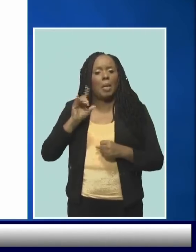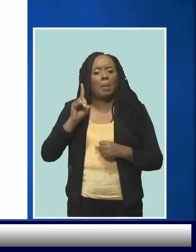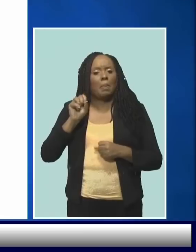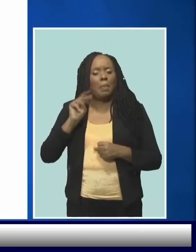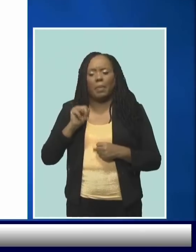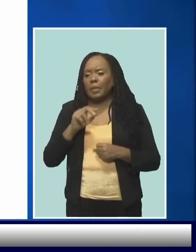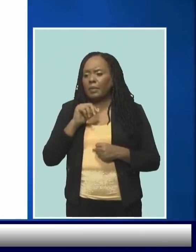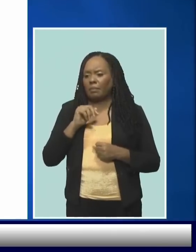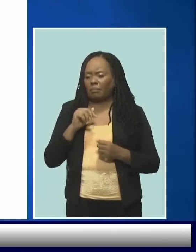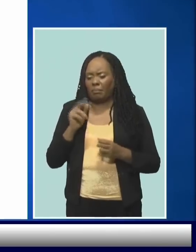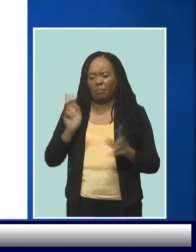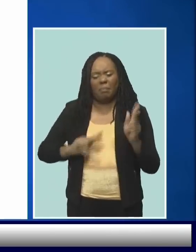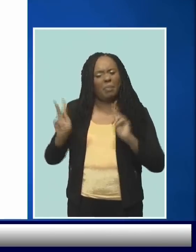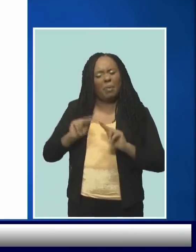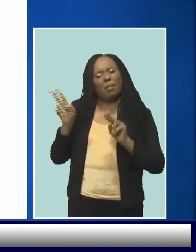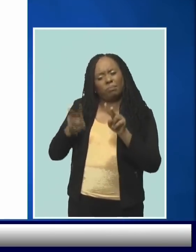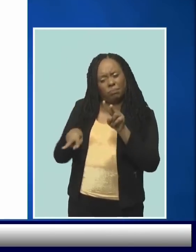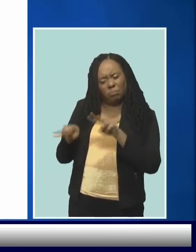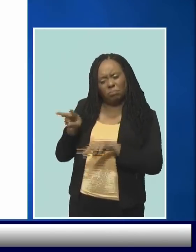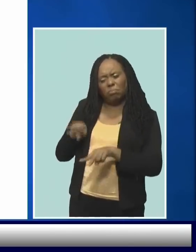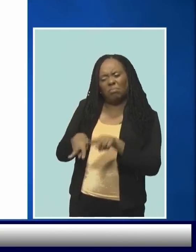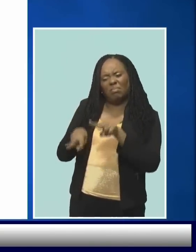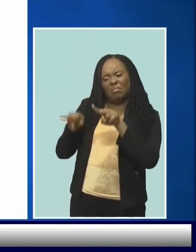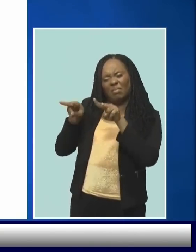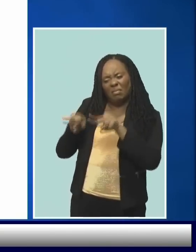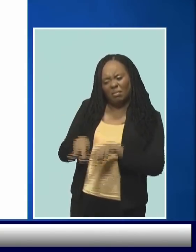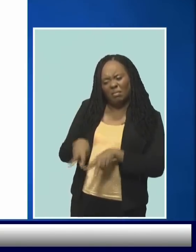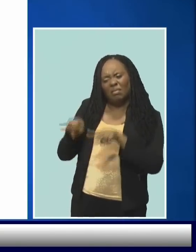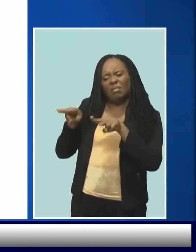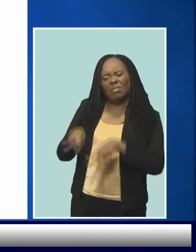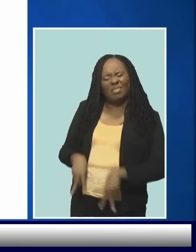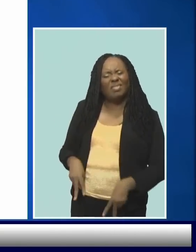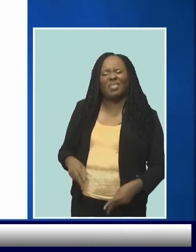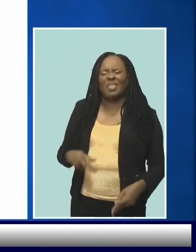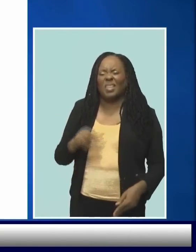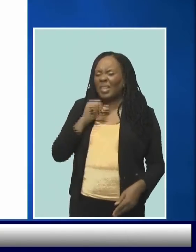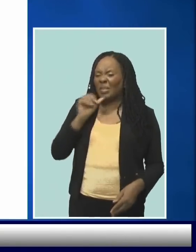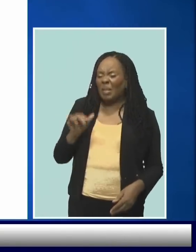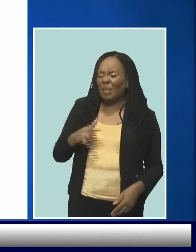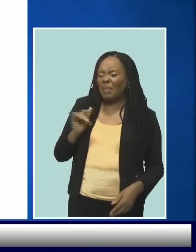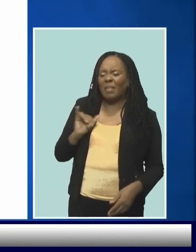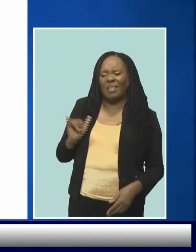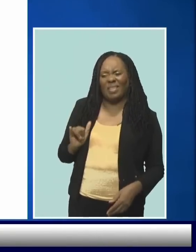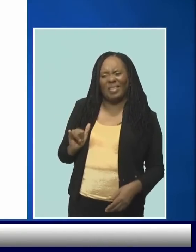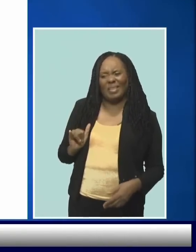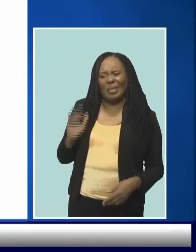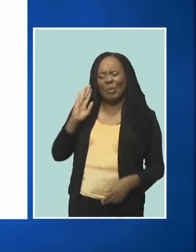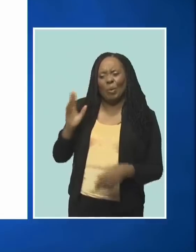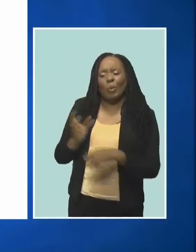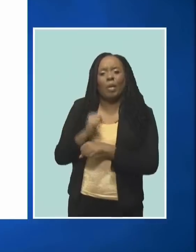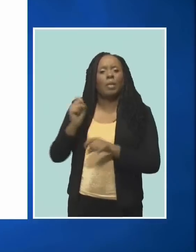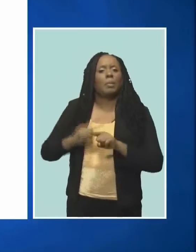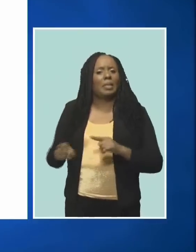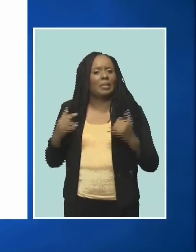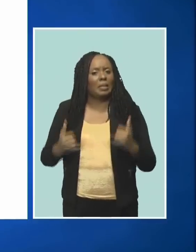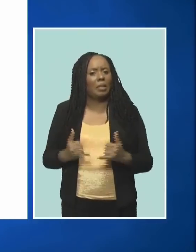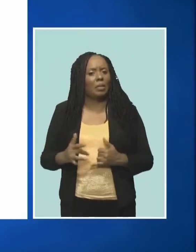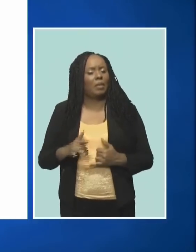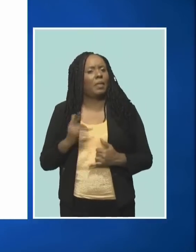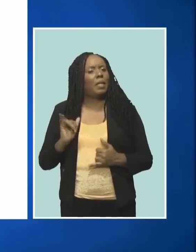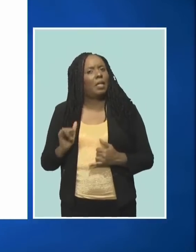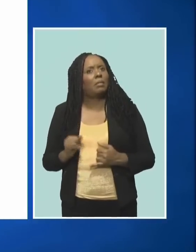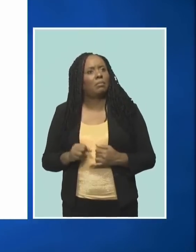swoop overnight, the Democratic Party is now in a position where it feels that it can win this election. The path to victory before was